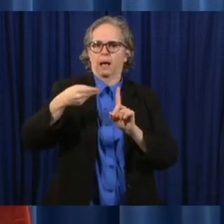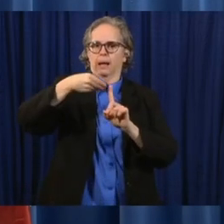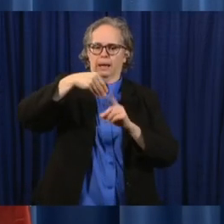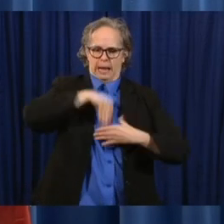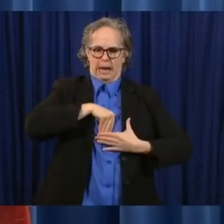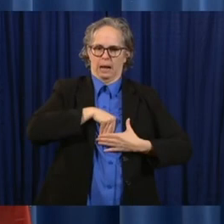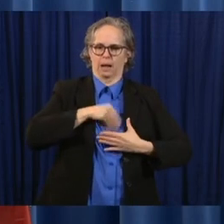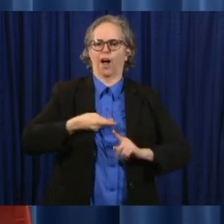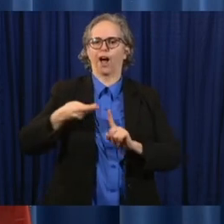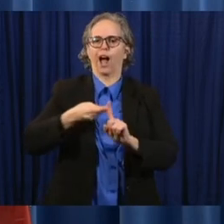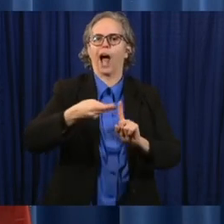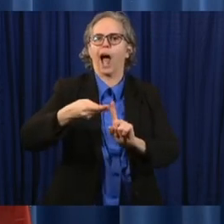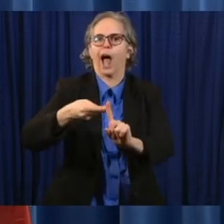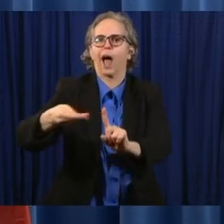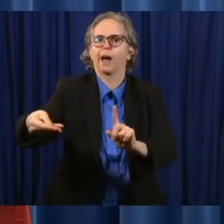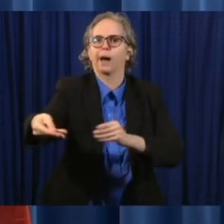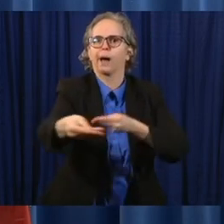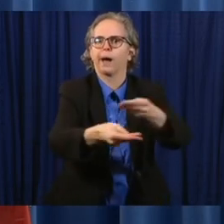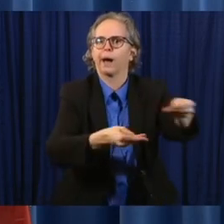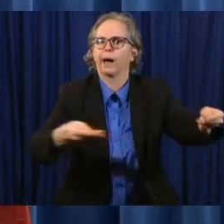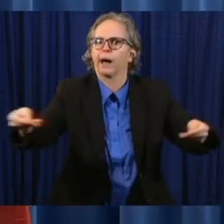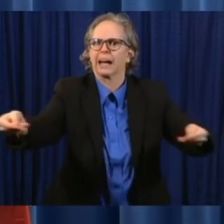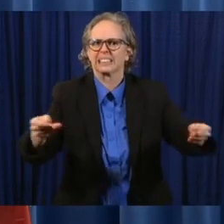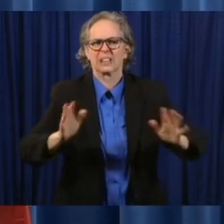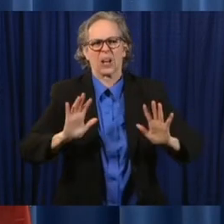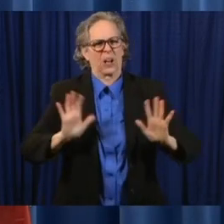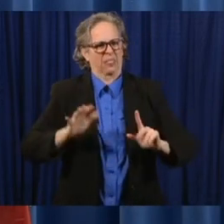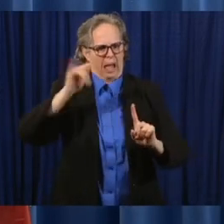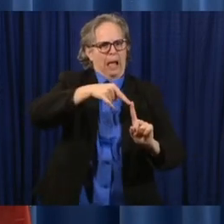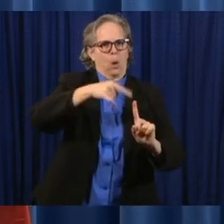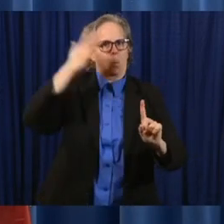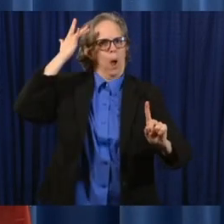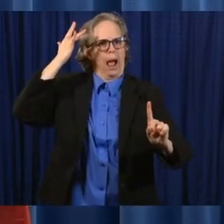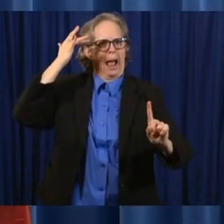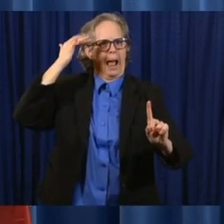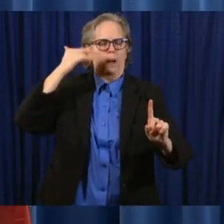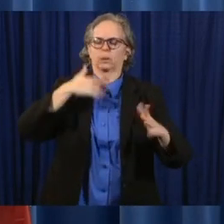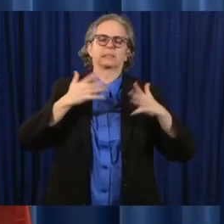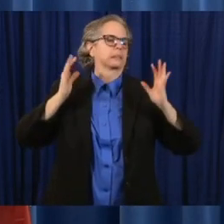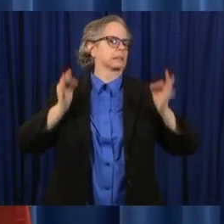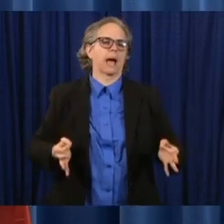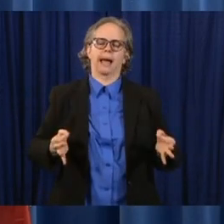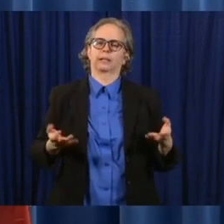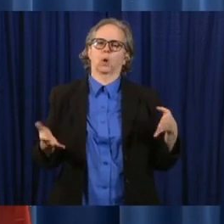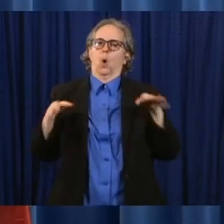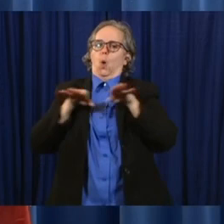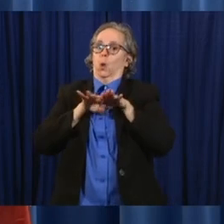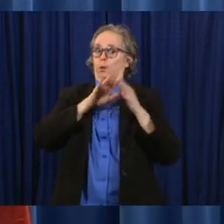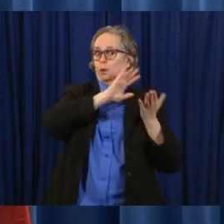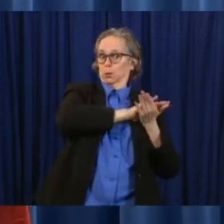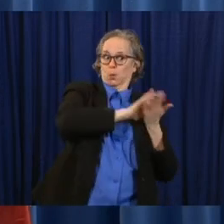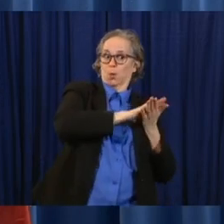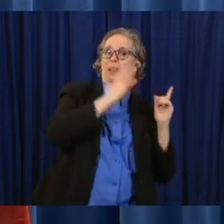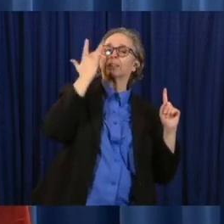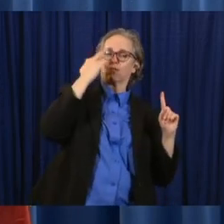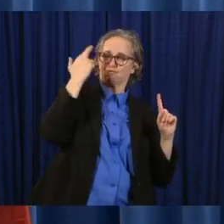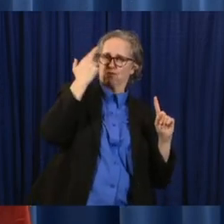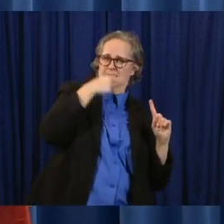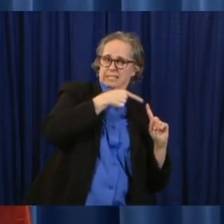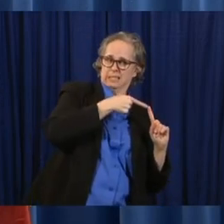schools were shut before, the physical locations of the school, was because of our concern